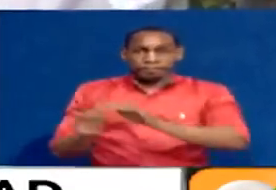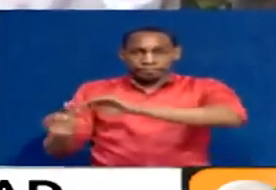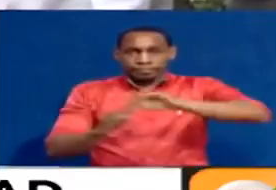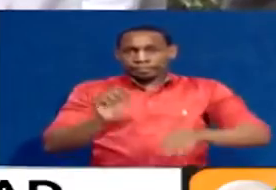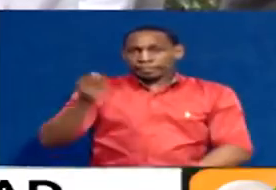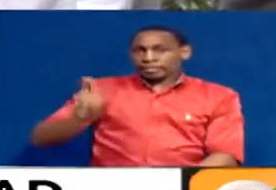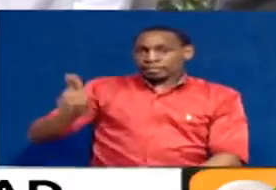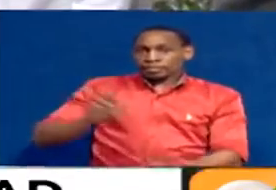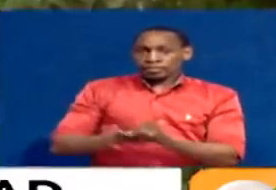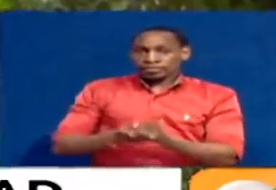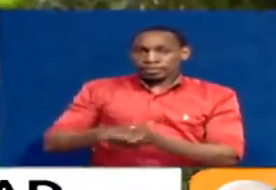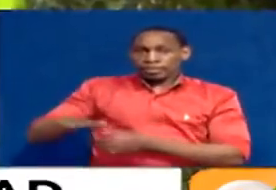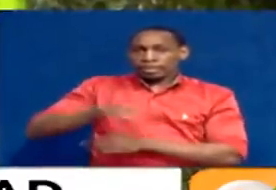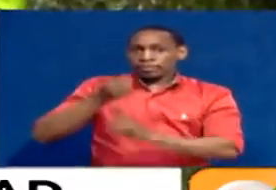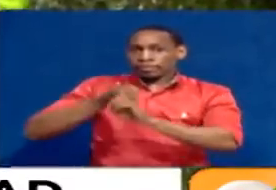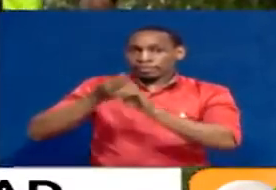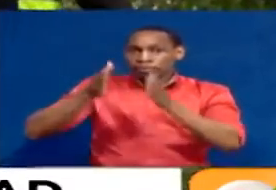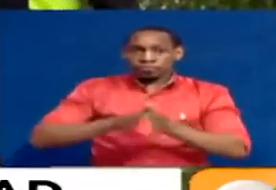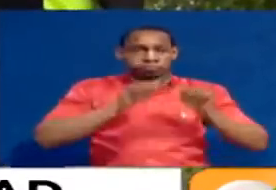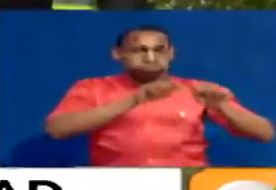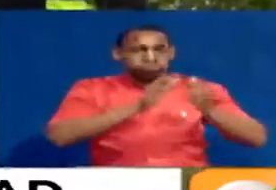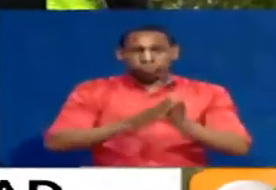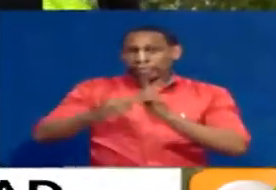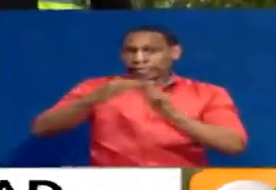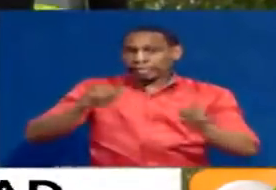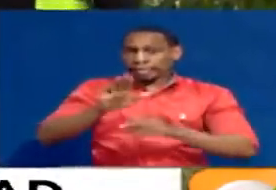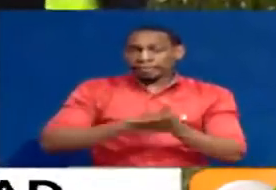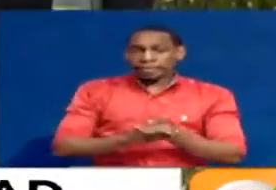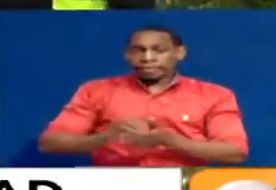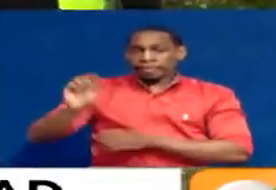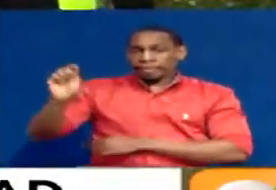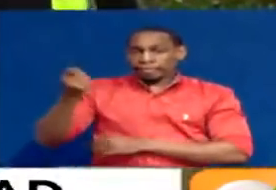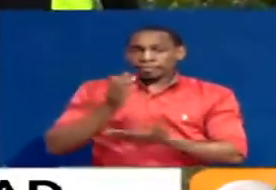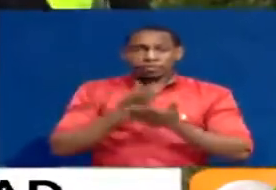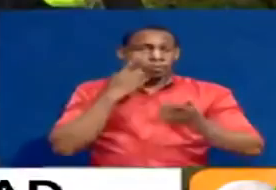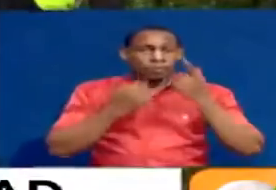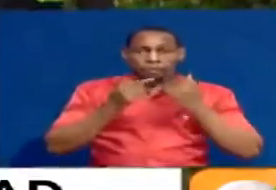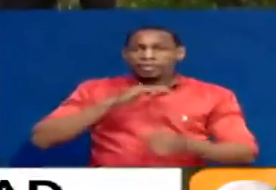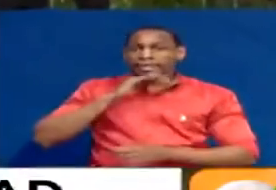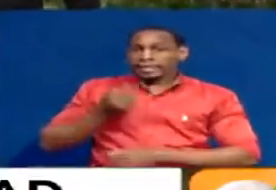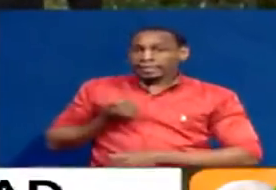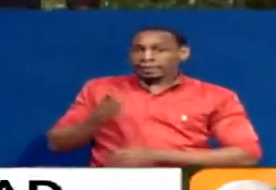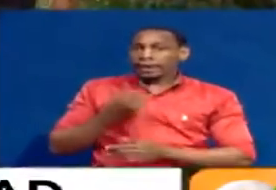Uhuru Kenyatta and environmental activists have condemned the assassination. The president, while mourning her death,